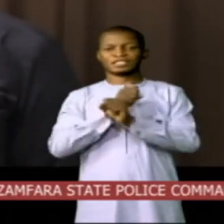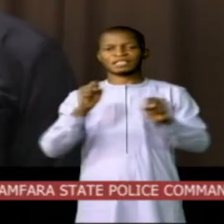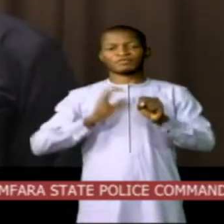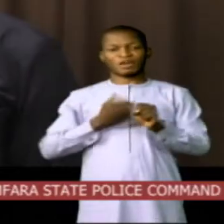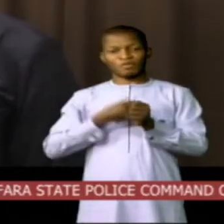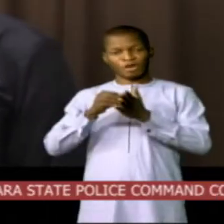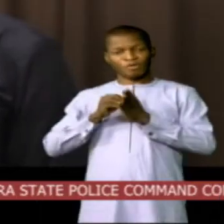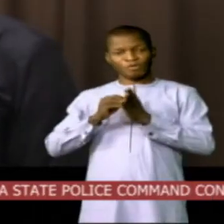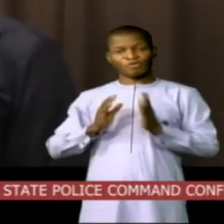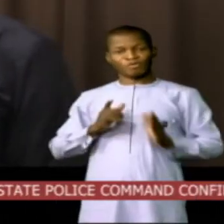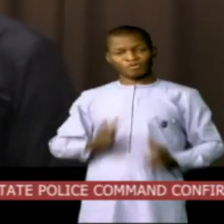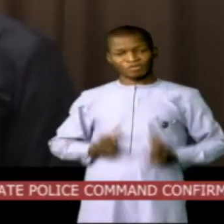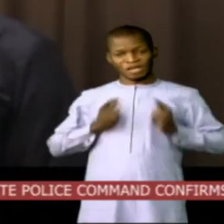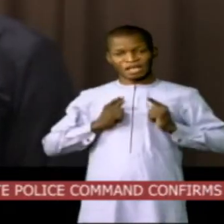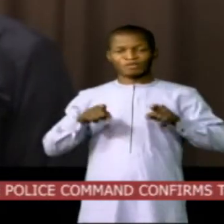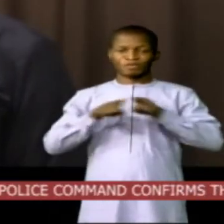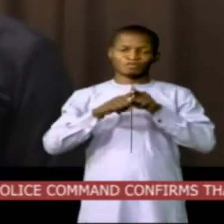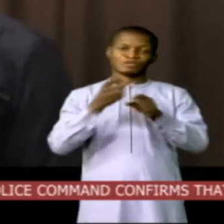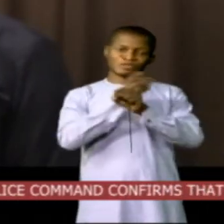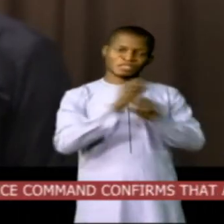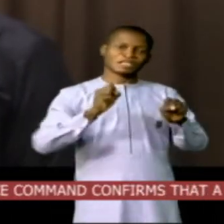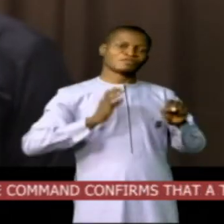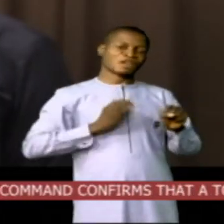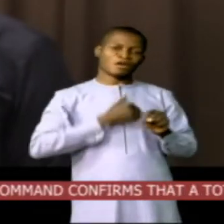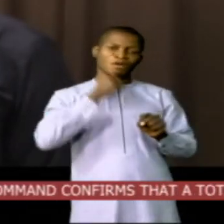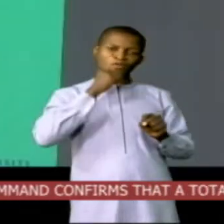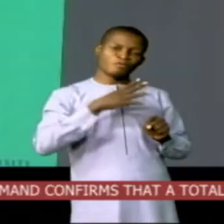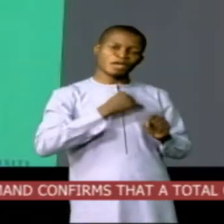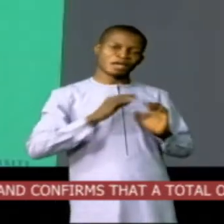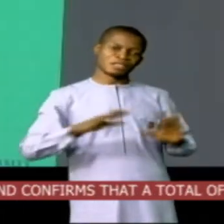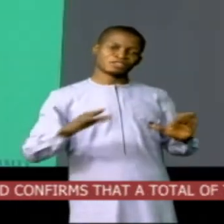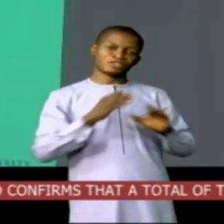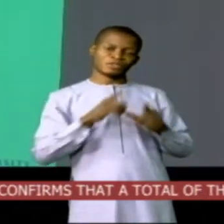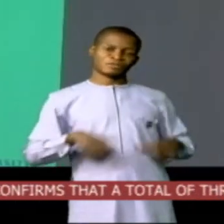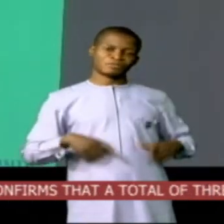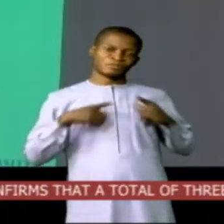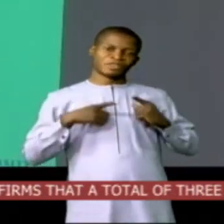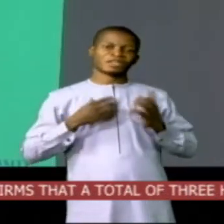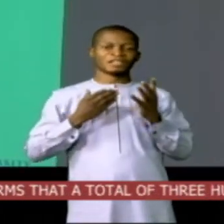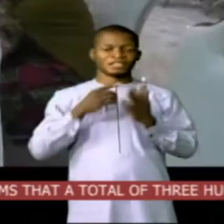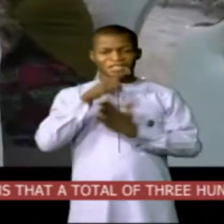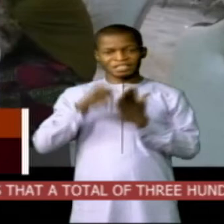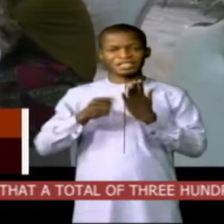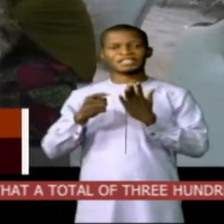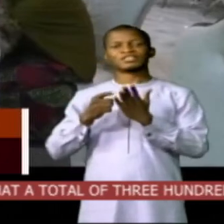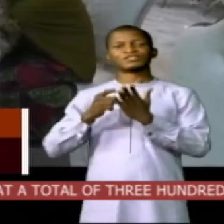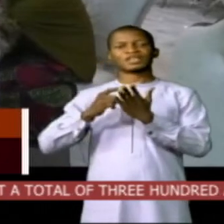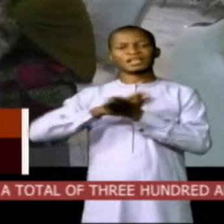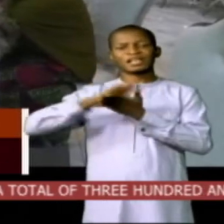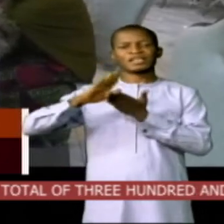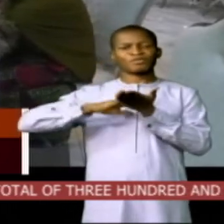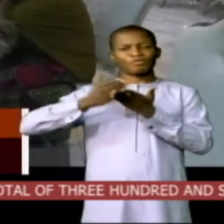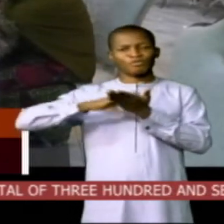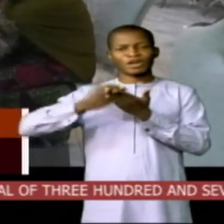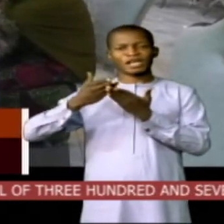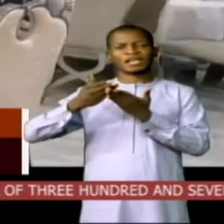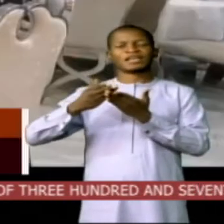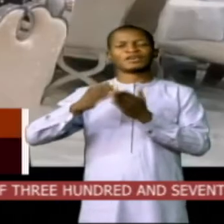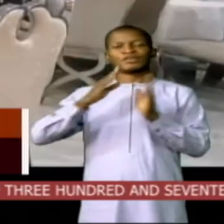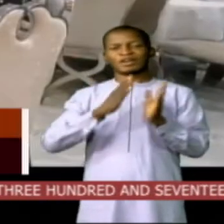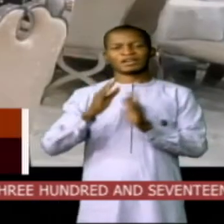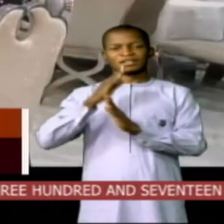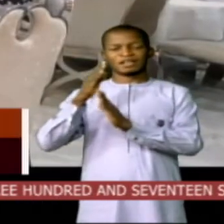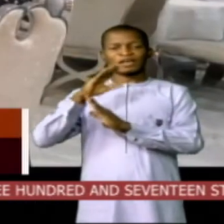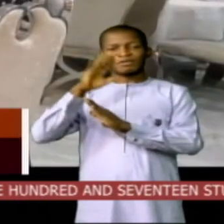lives of our women and children. This Clean Cook Stoves workshop, organized by the International Center for